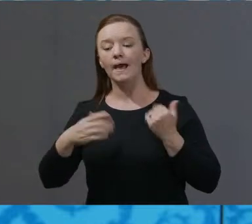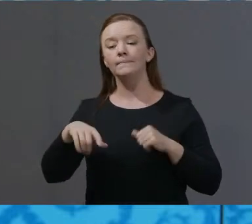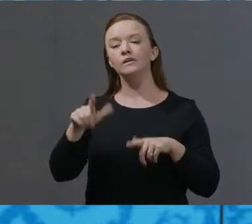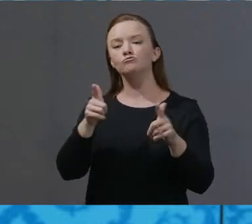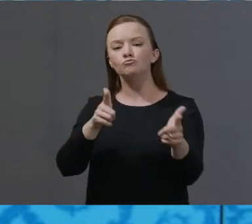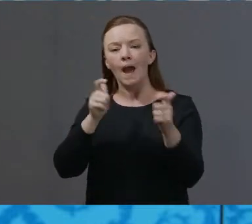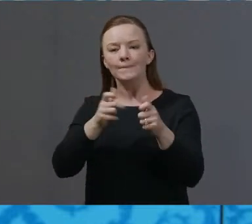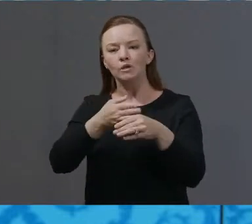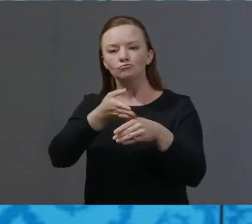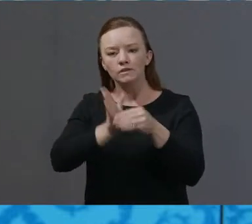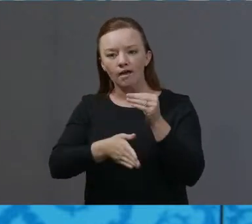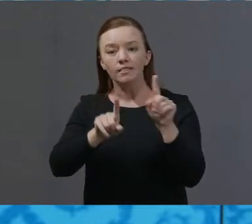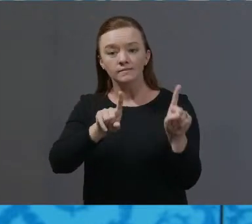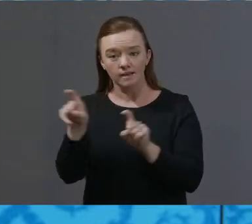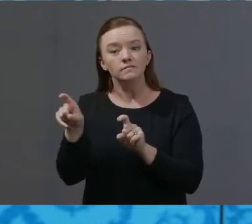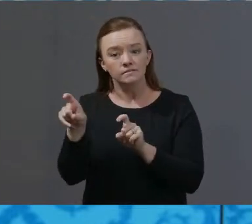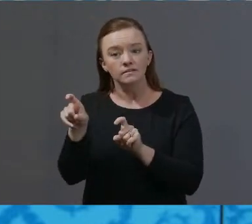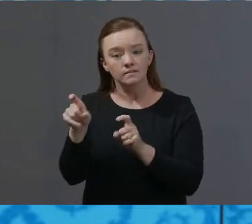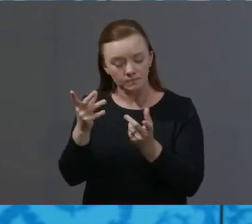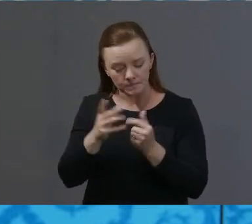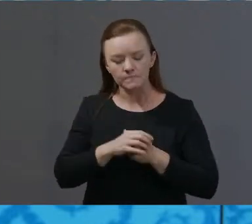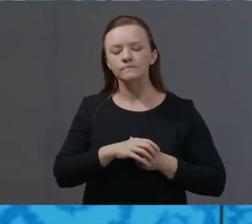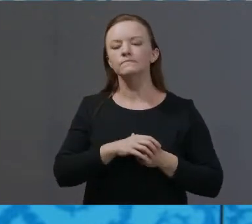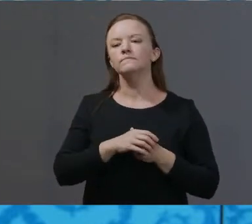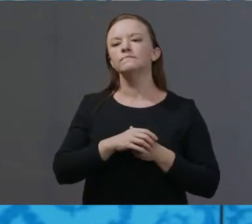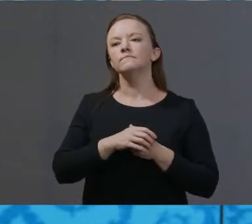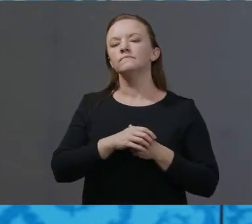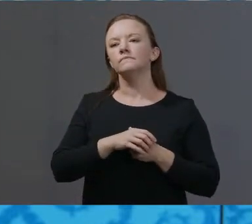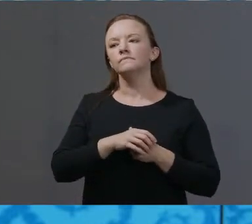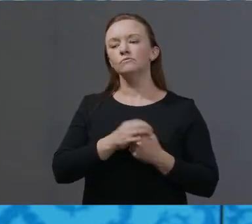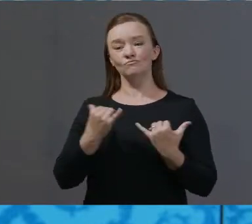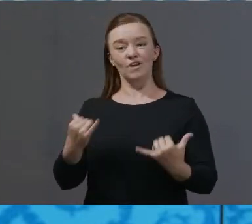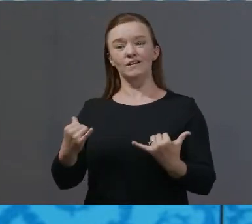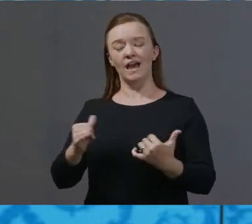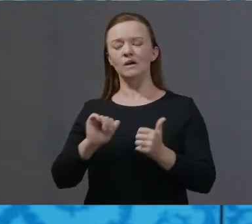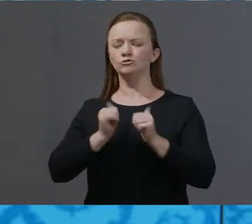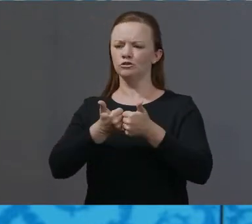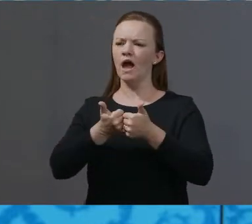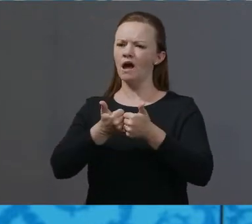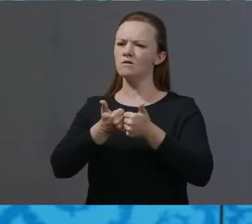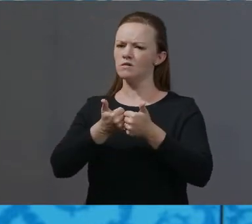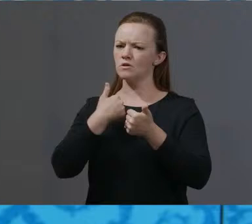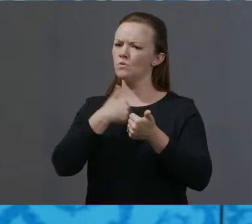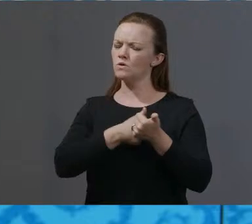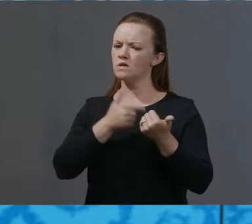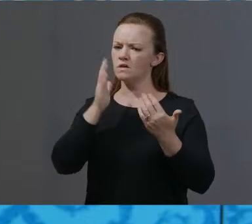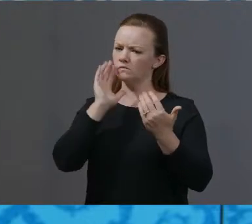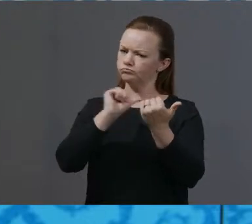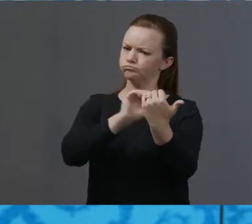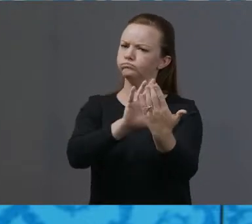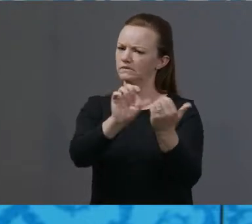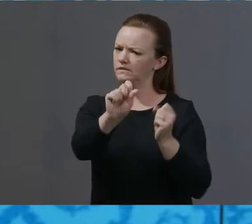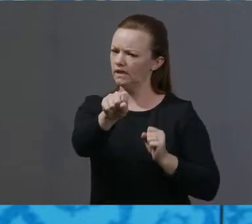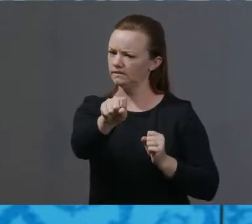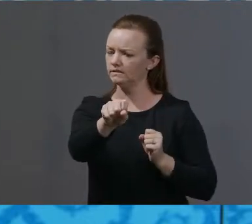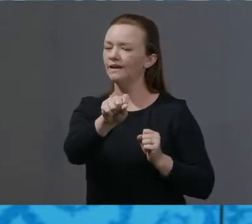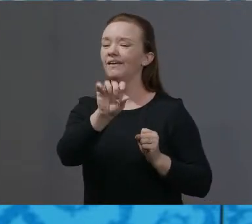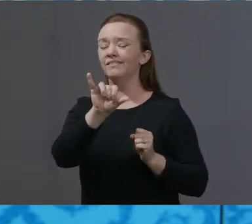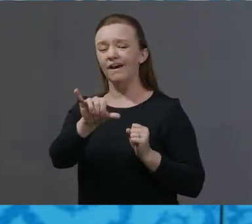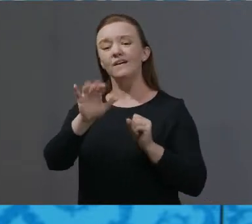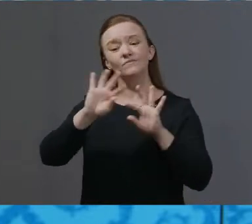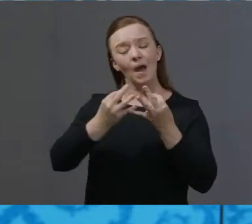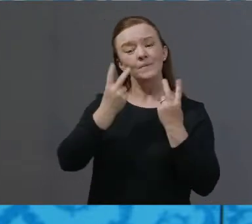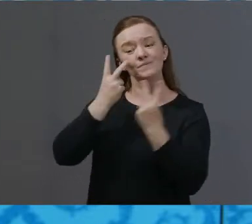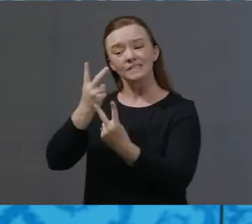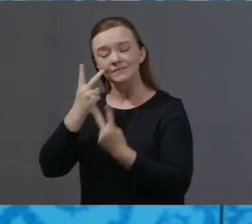want to focus on the challenge that's in front of us right now, but we want you to know that that is a top priority